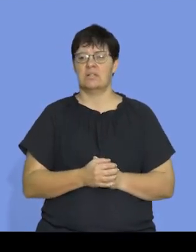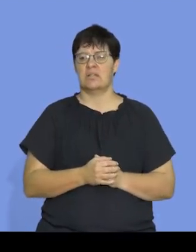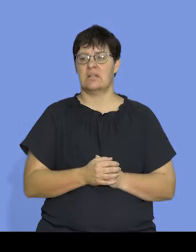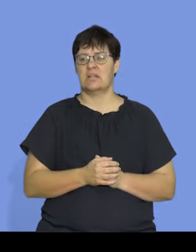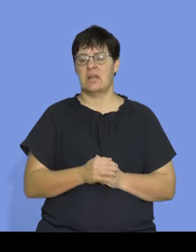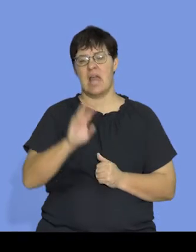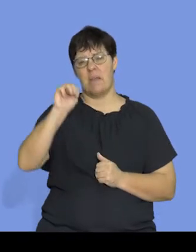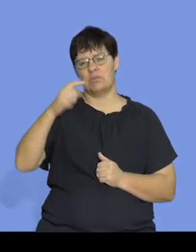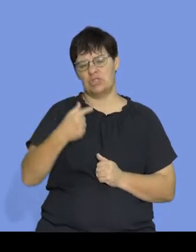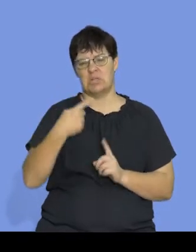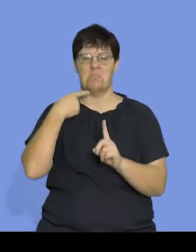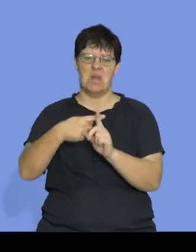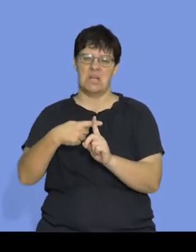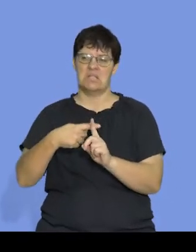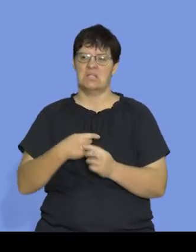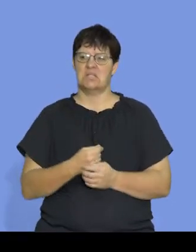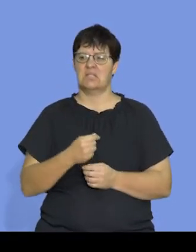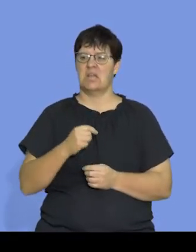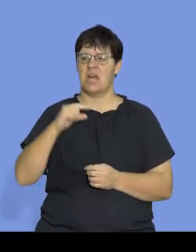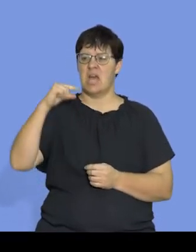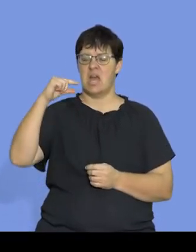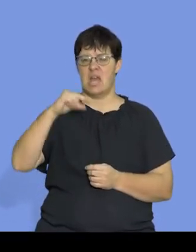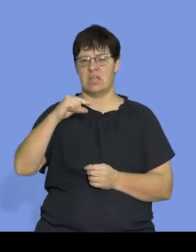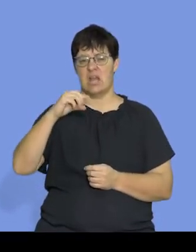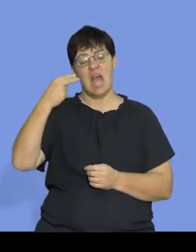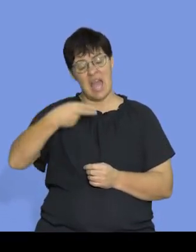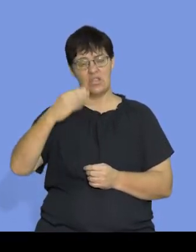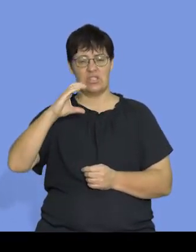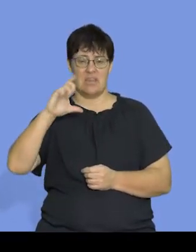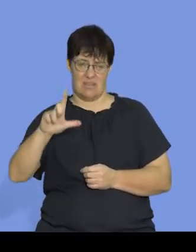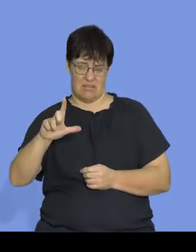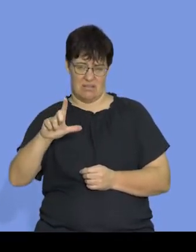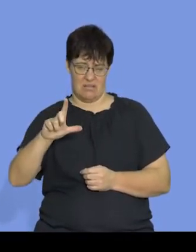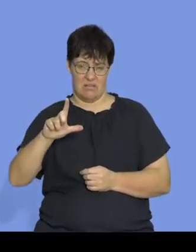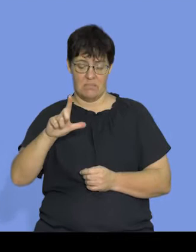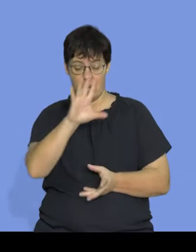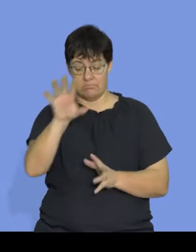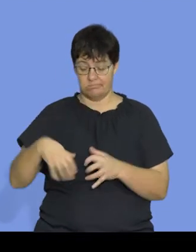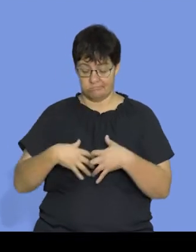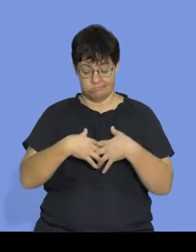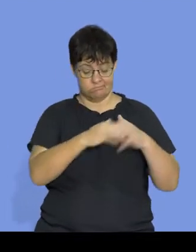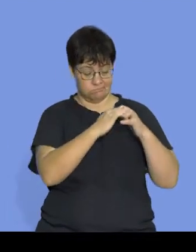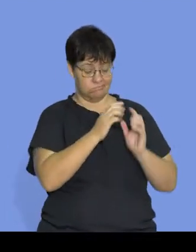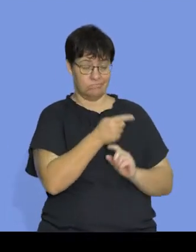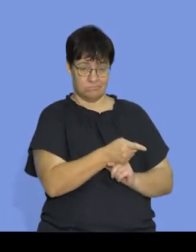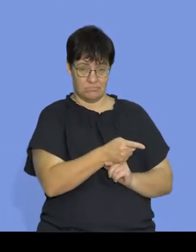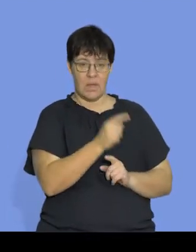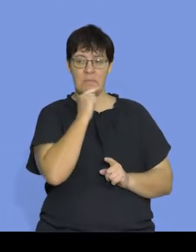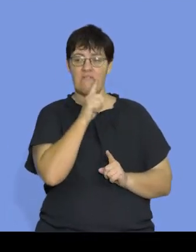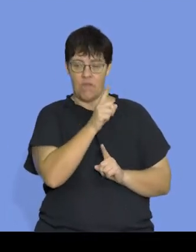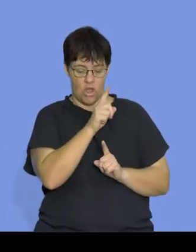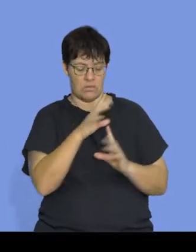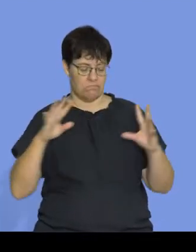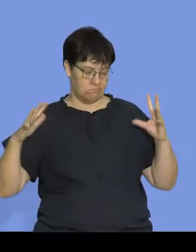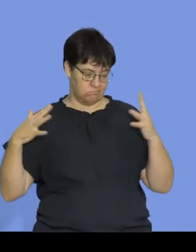plus HCl, okay? For us to get a product, these reacting particles must collide with